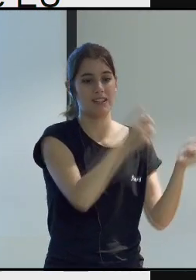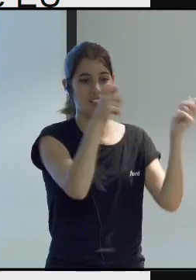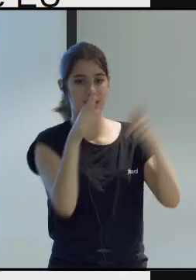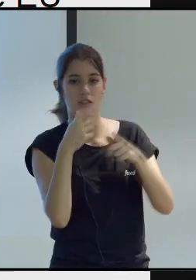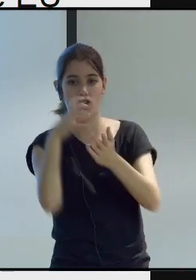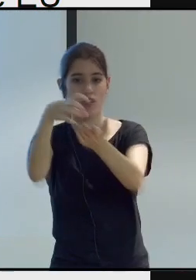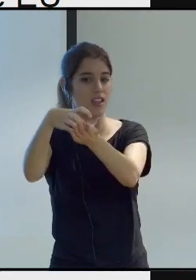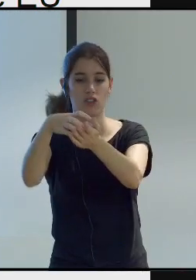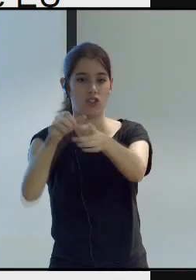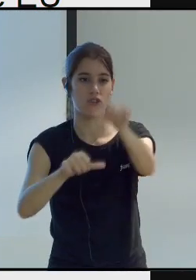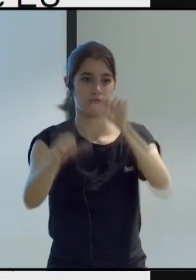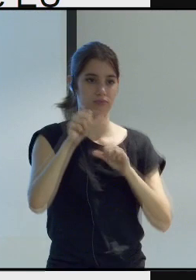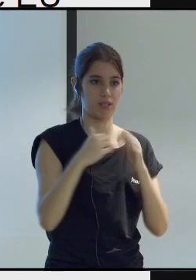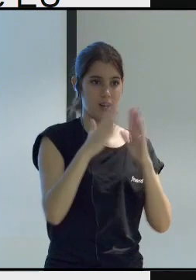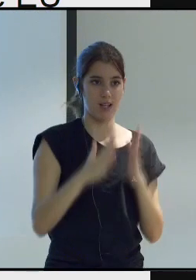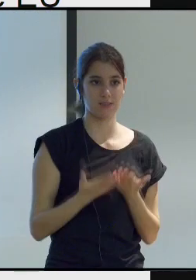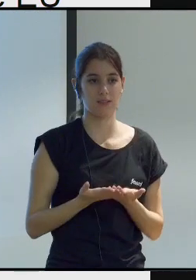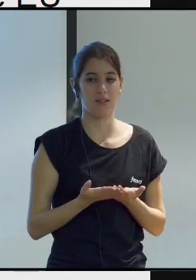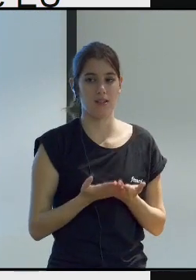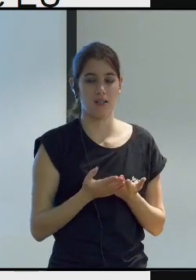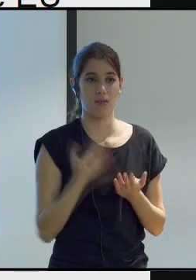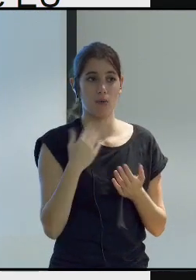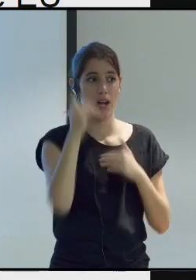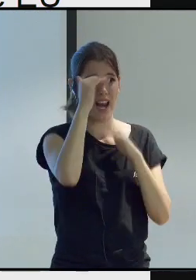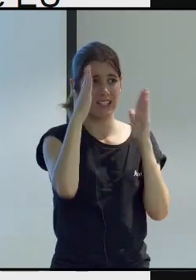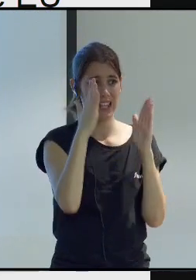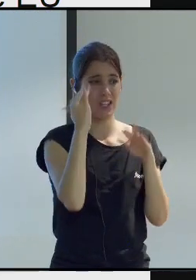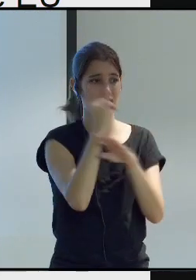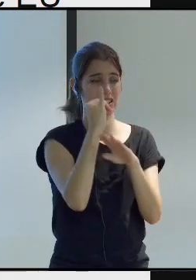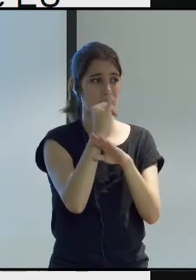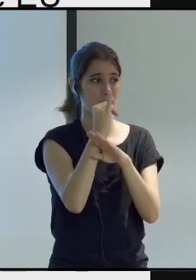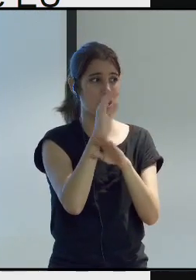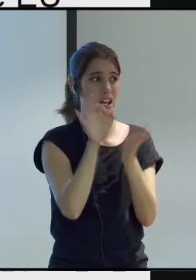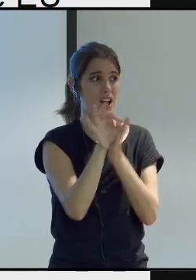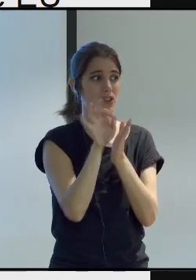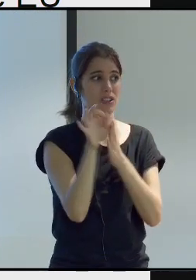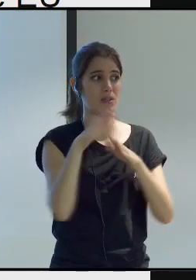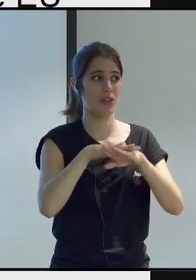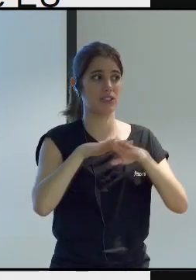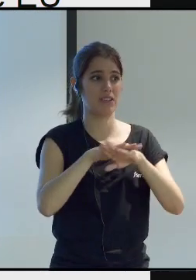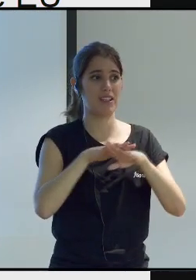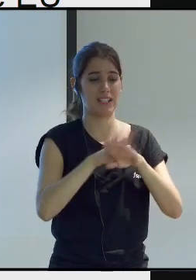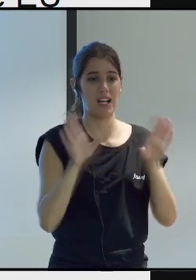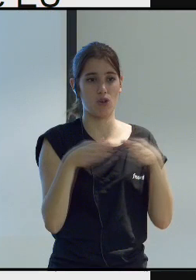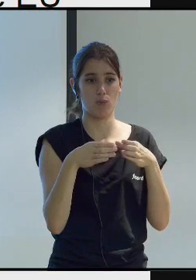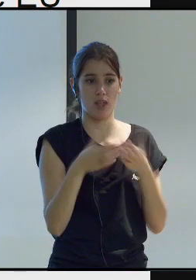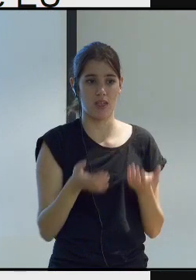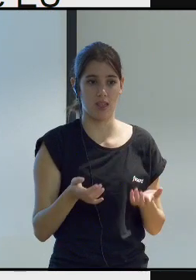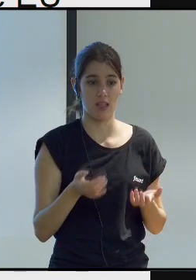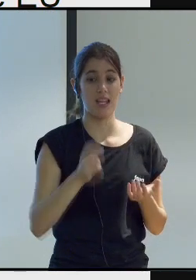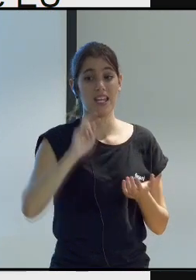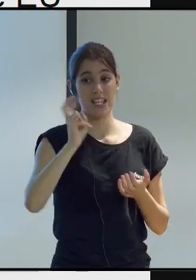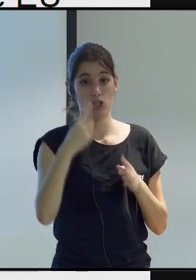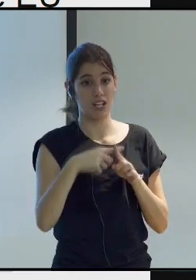institutional care to community-based services, and that's something we still need to work on. And also something else, they're for the moment